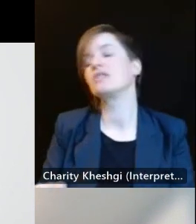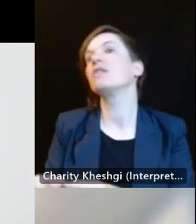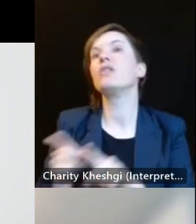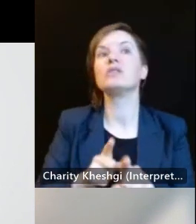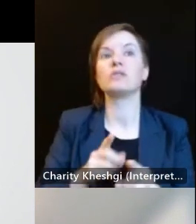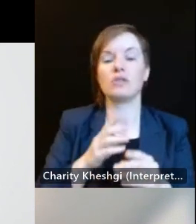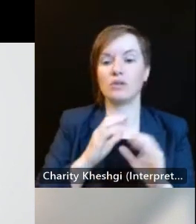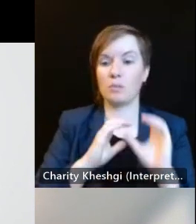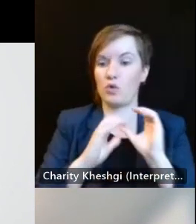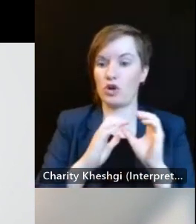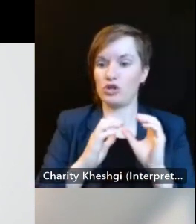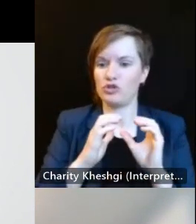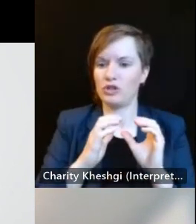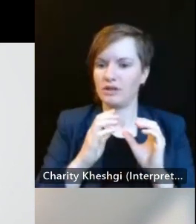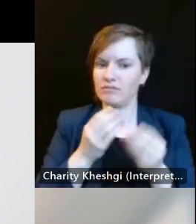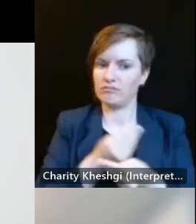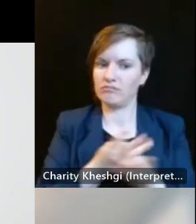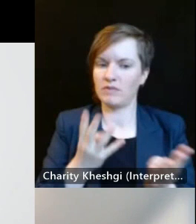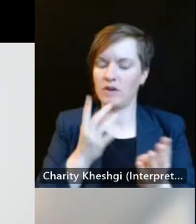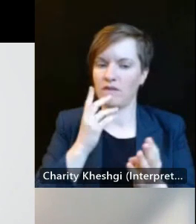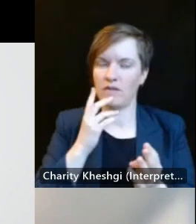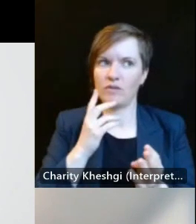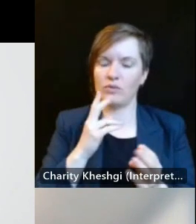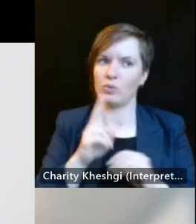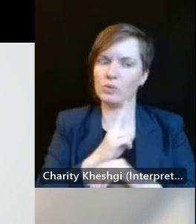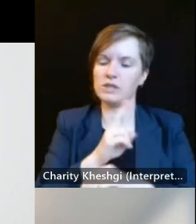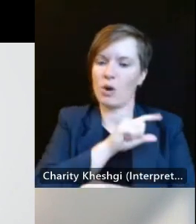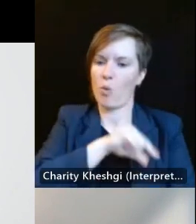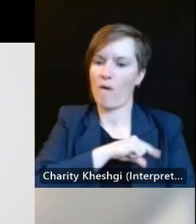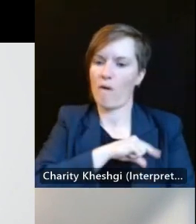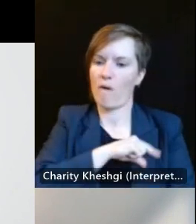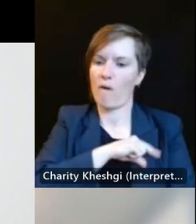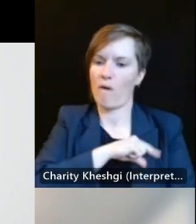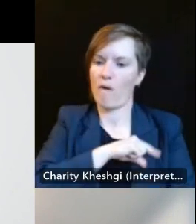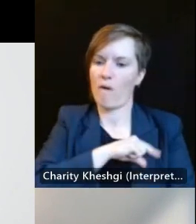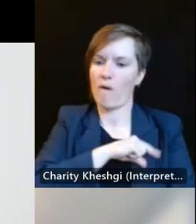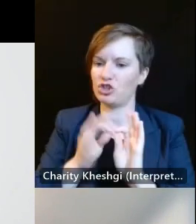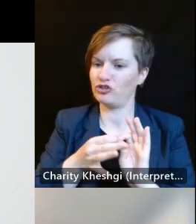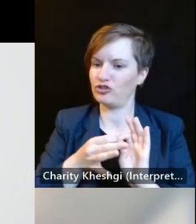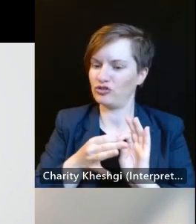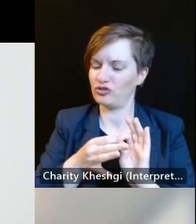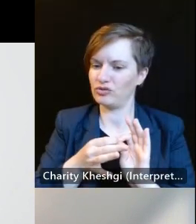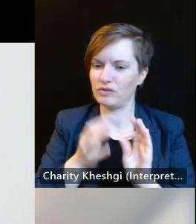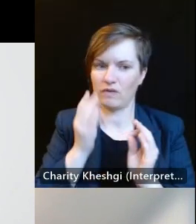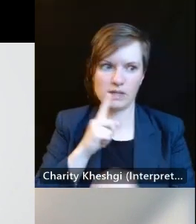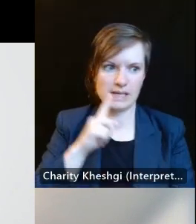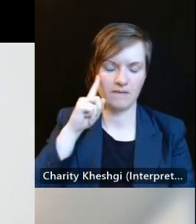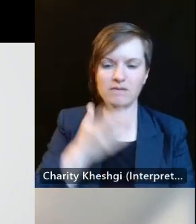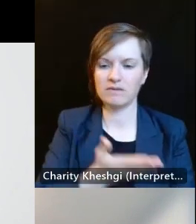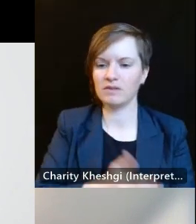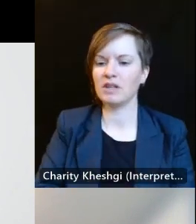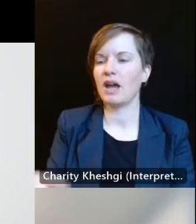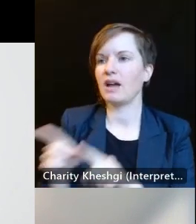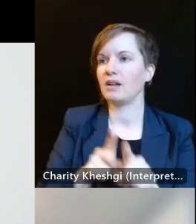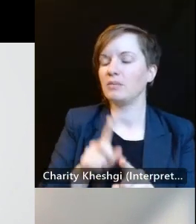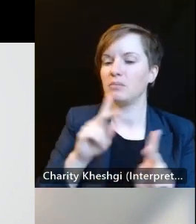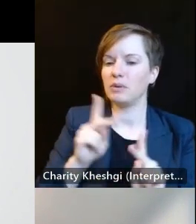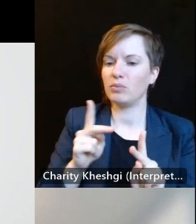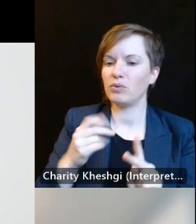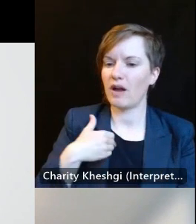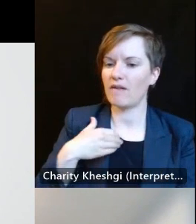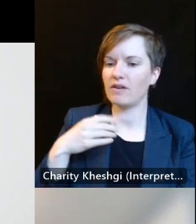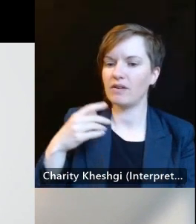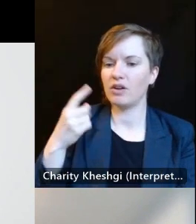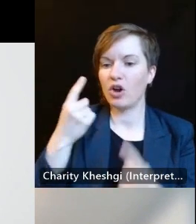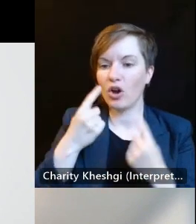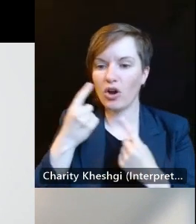language interpreter, and providing assistance to people with cognitive or psychiatric disabilities that can